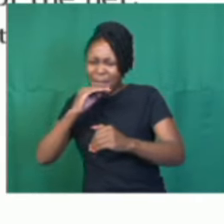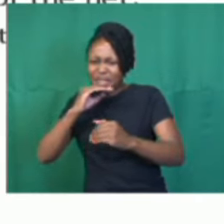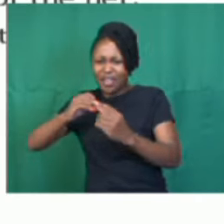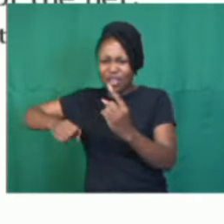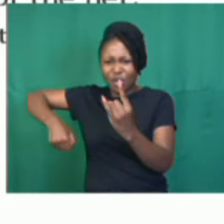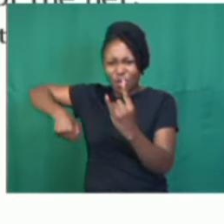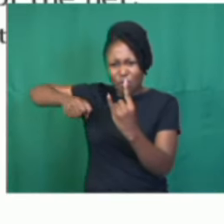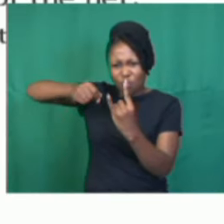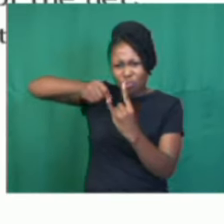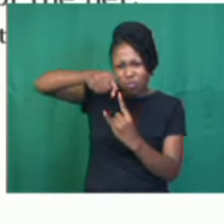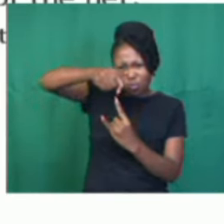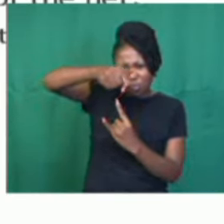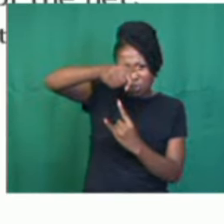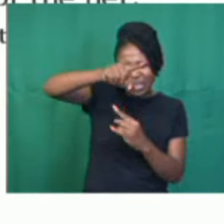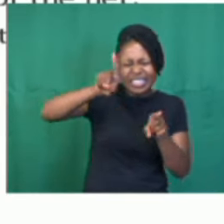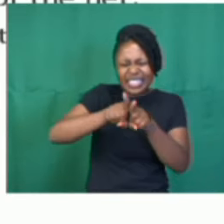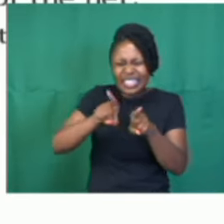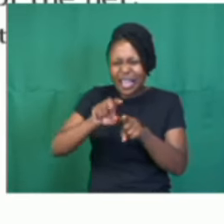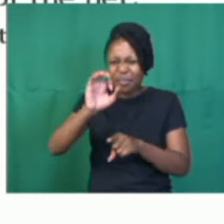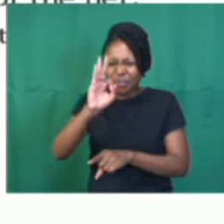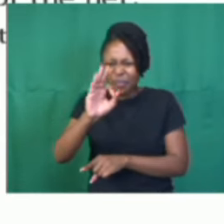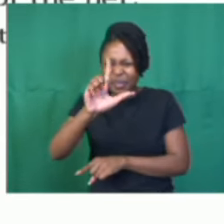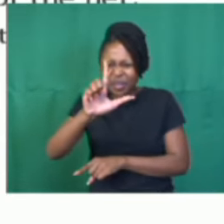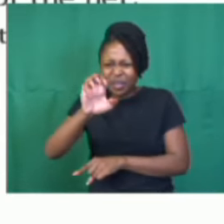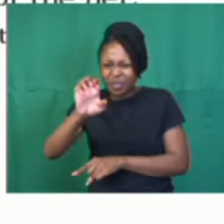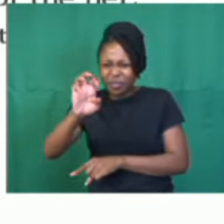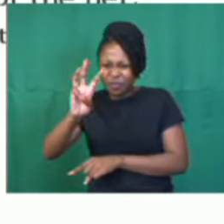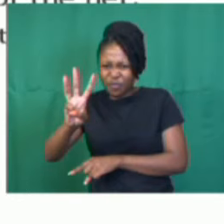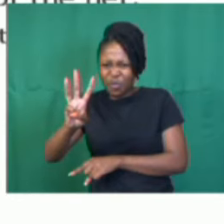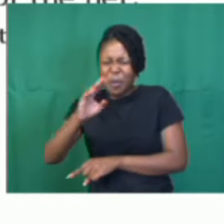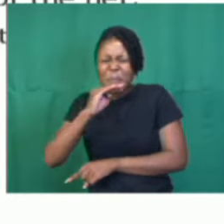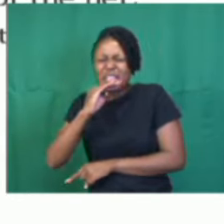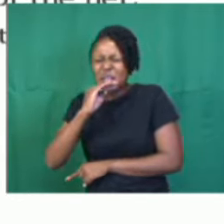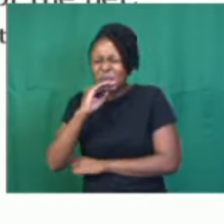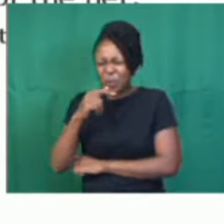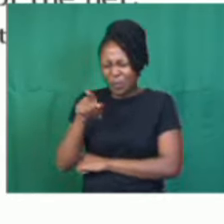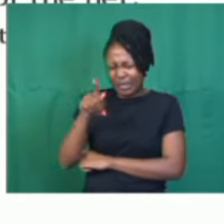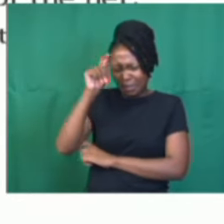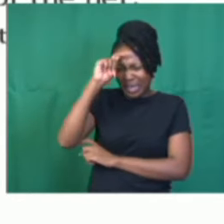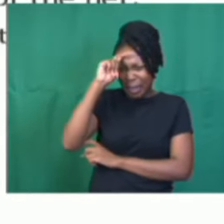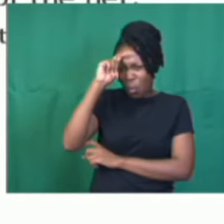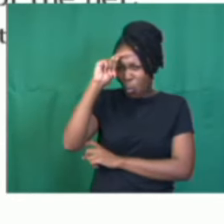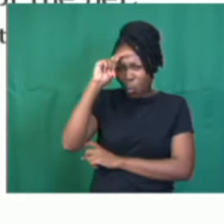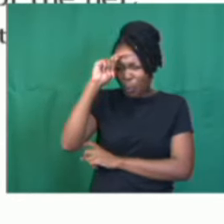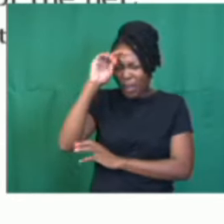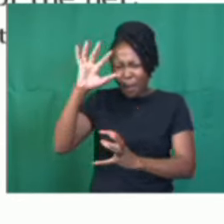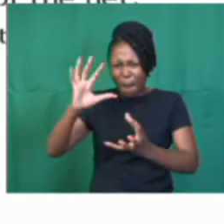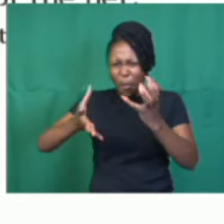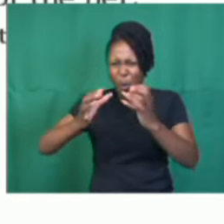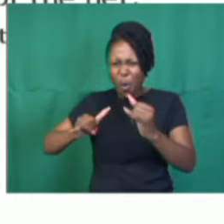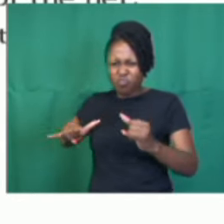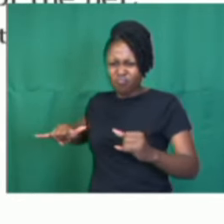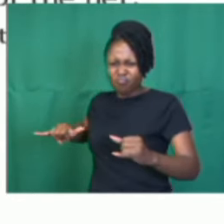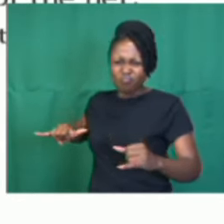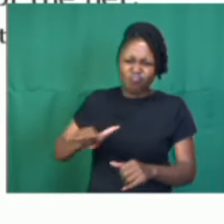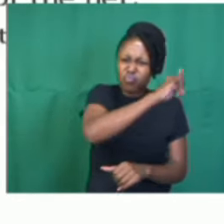It flew across the grass. It enables us to picture this in our minds. You can actually watch the